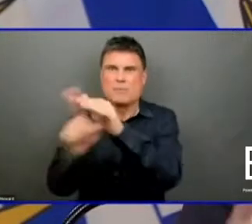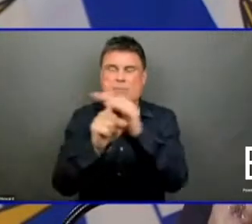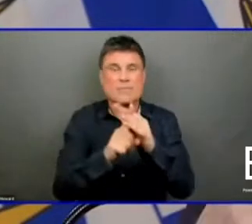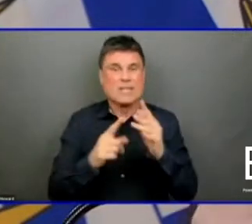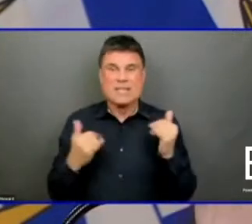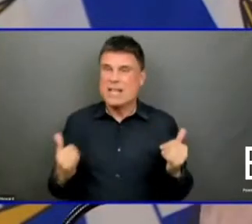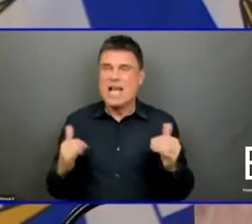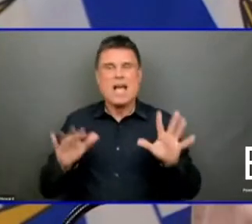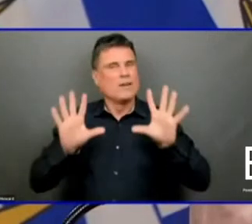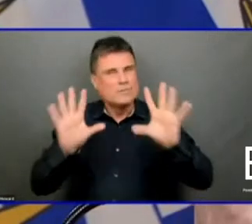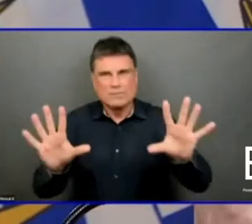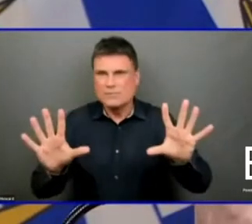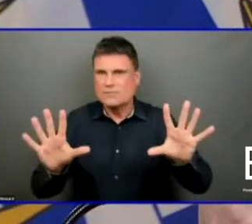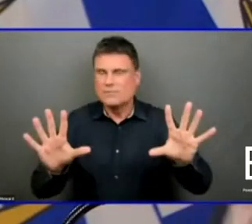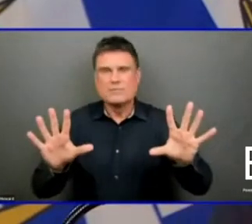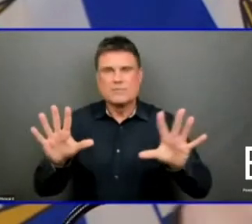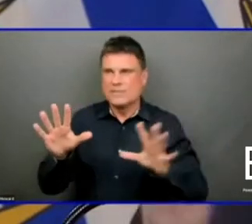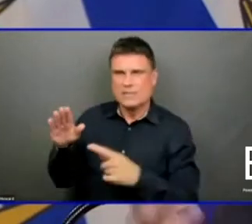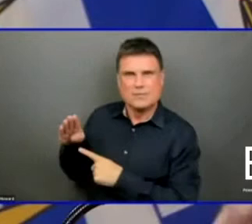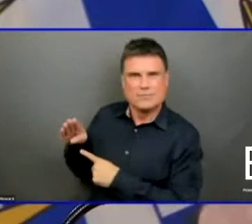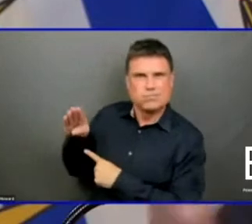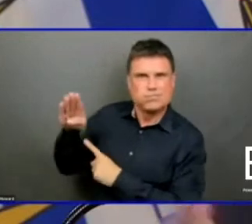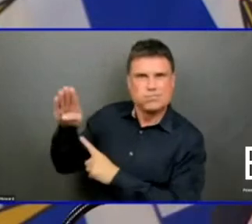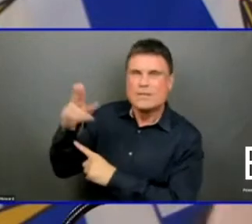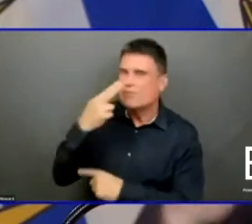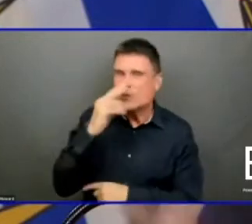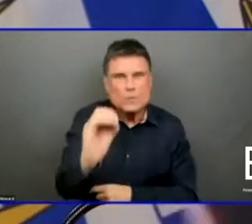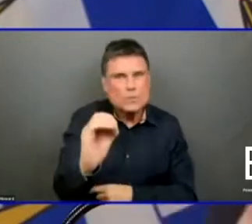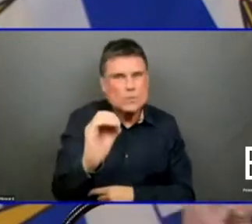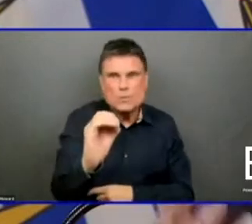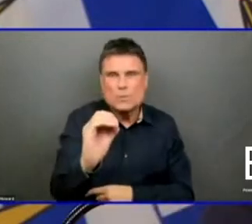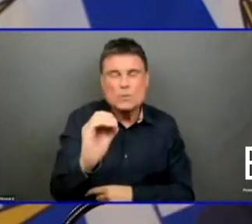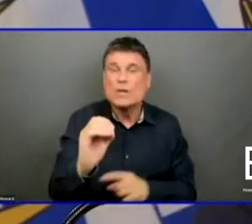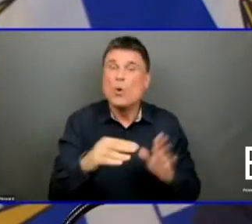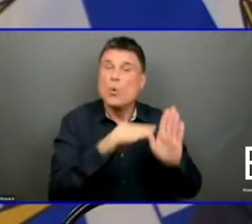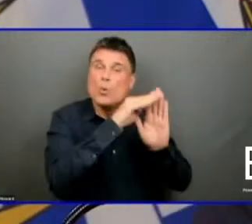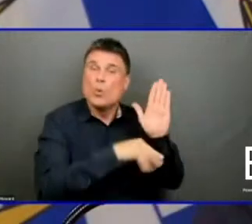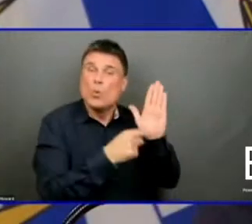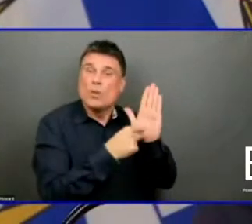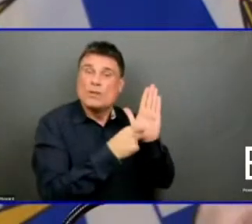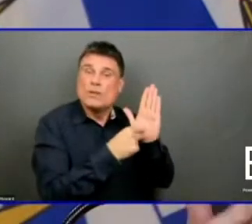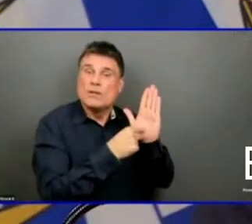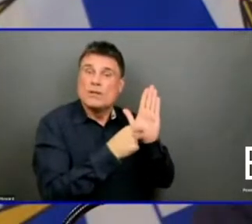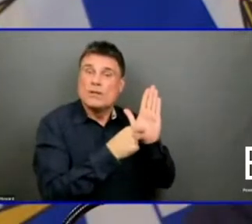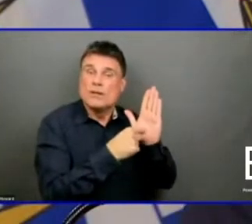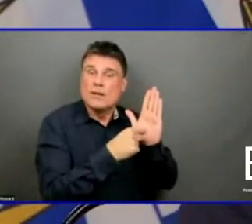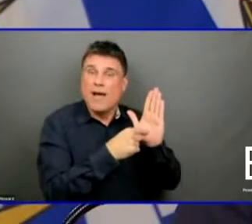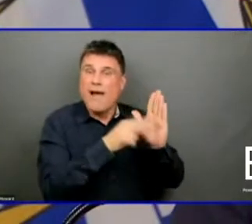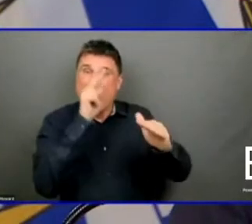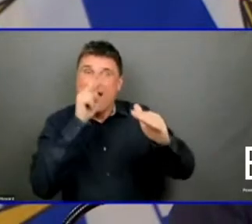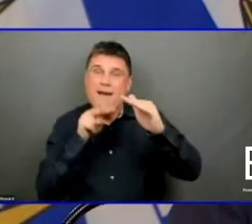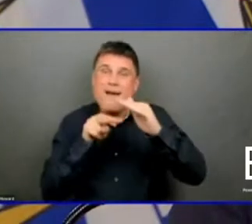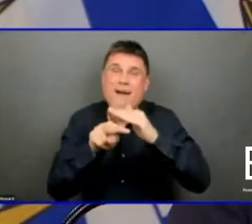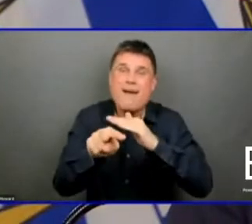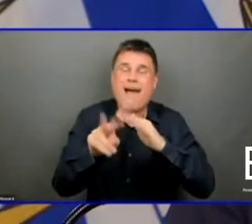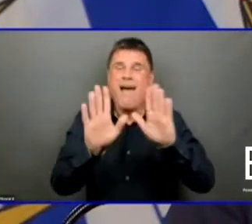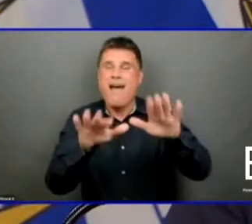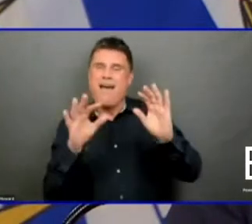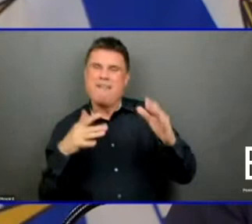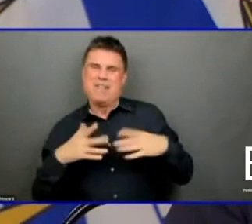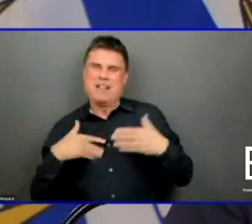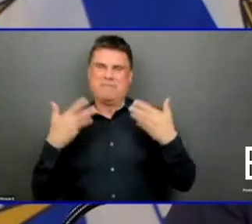restrictions, this concept that we're in the end game and we can let things go and we can make exceptions for